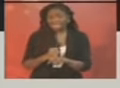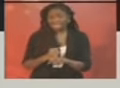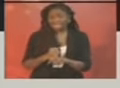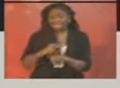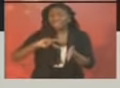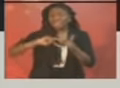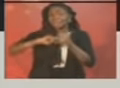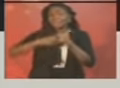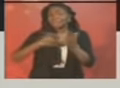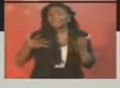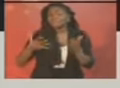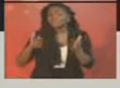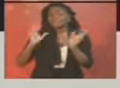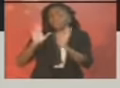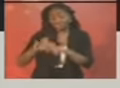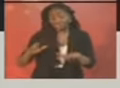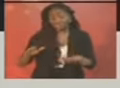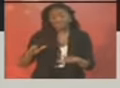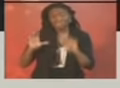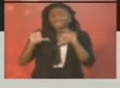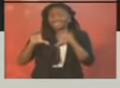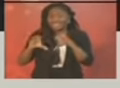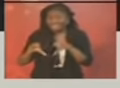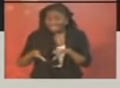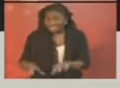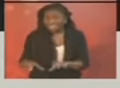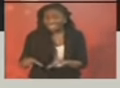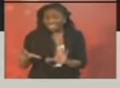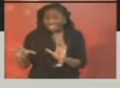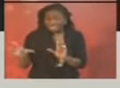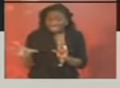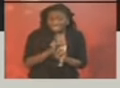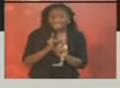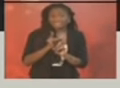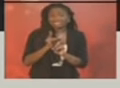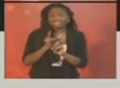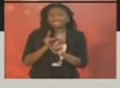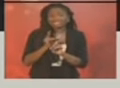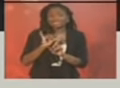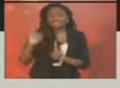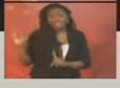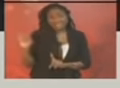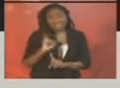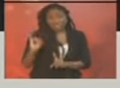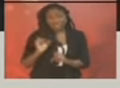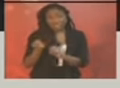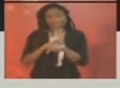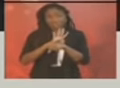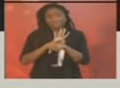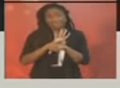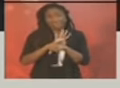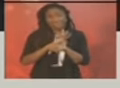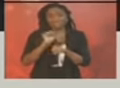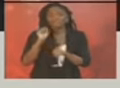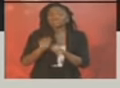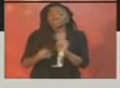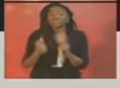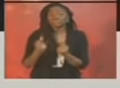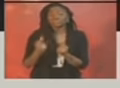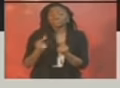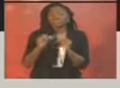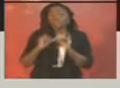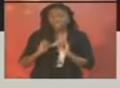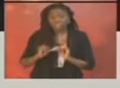infection or also having more serious infection like MSC. And we have to be as aggressive and keep monitoring these